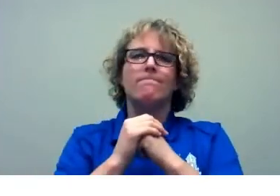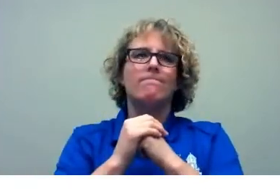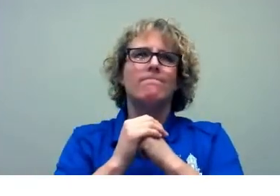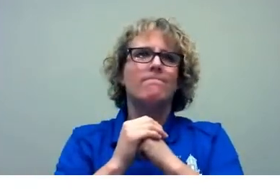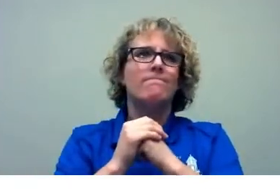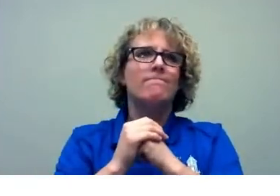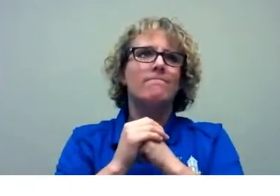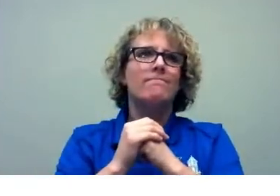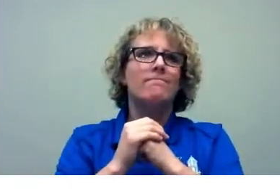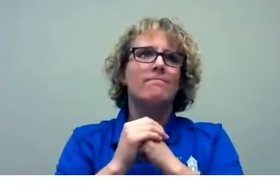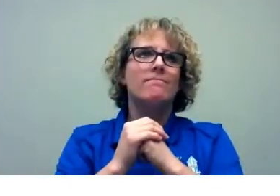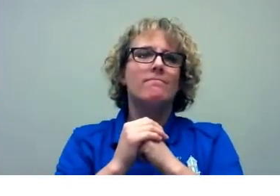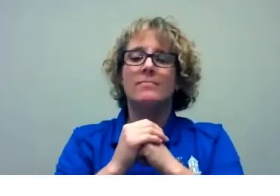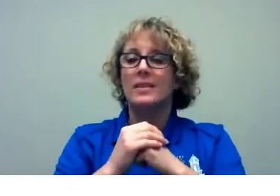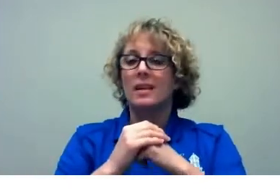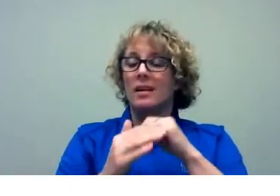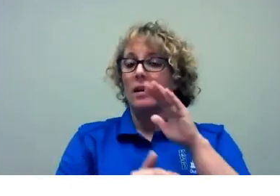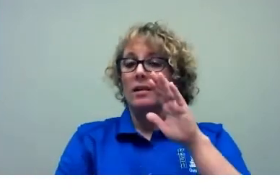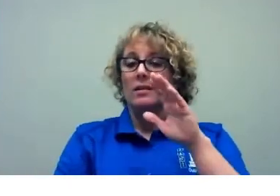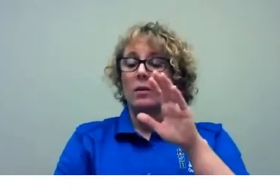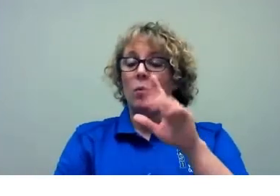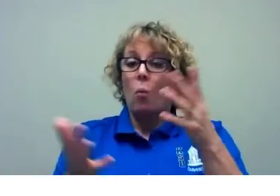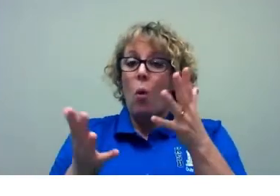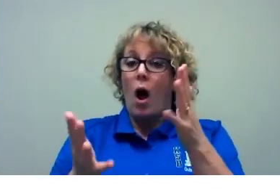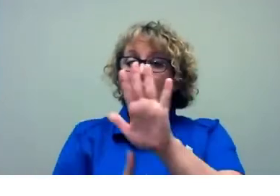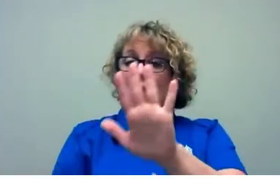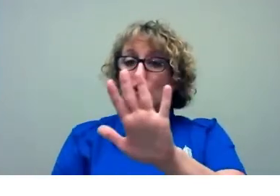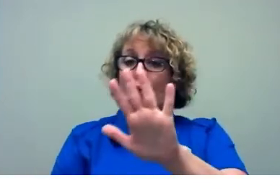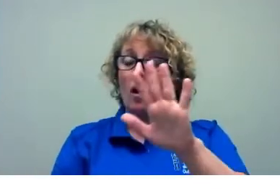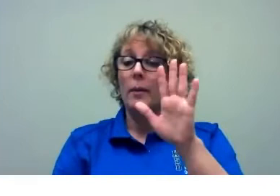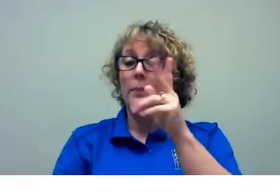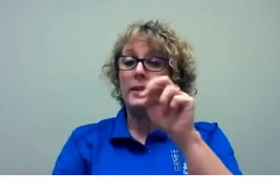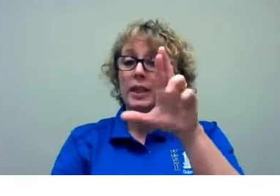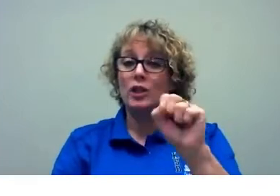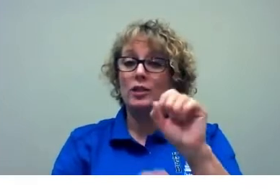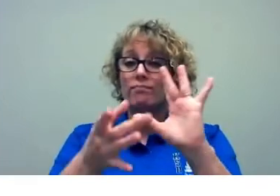Give them your full undivided attention.